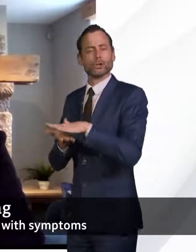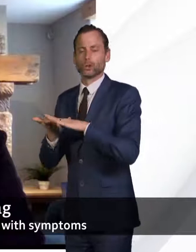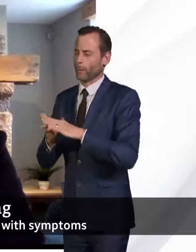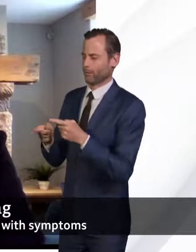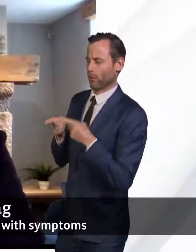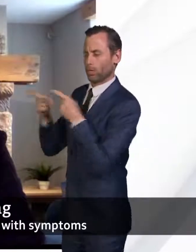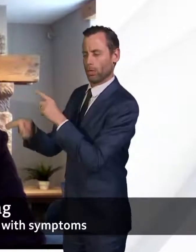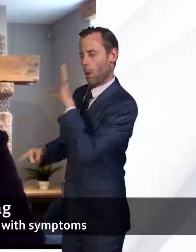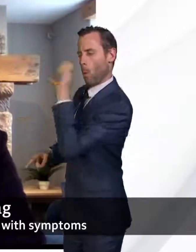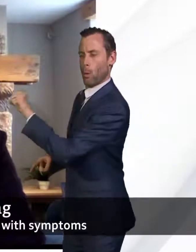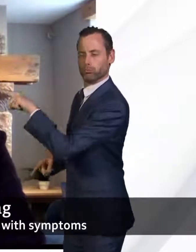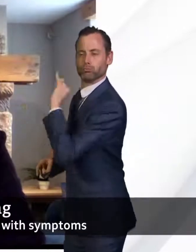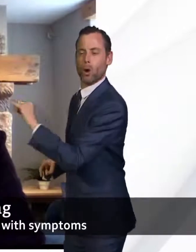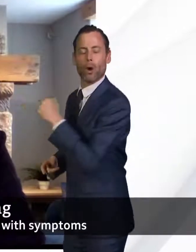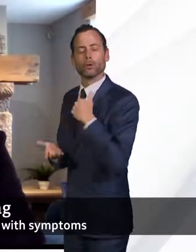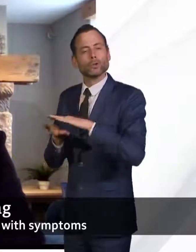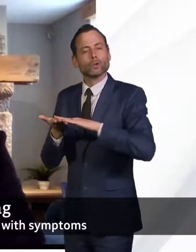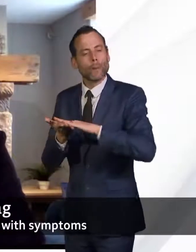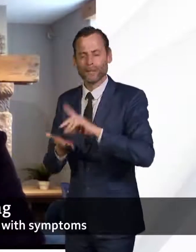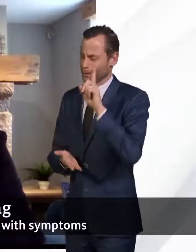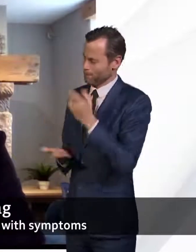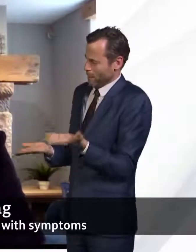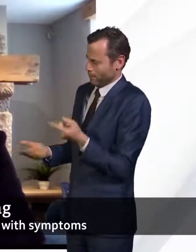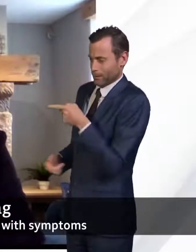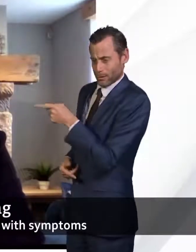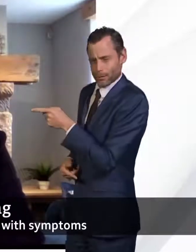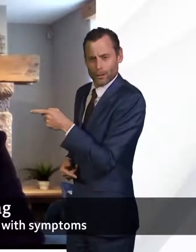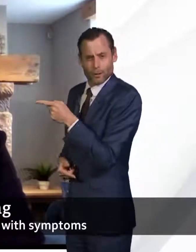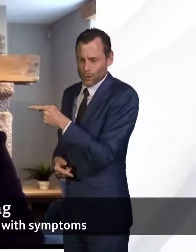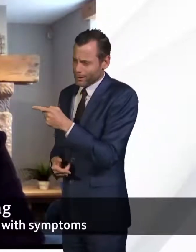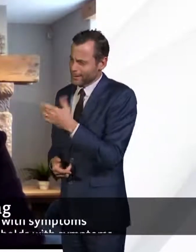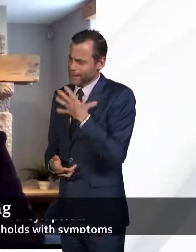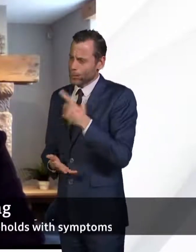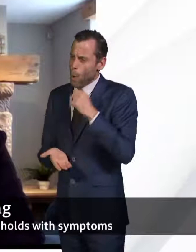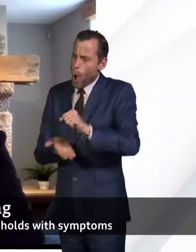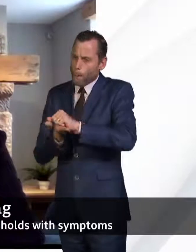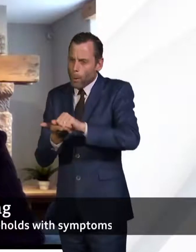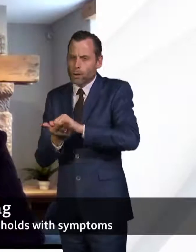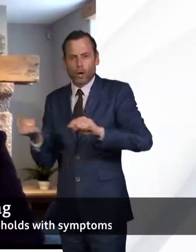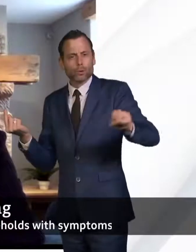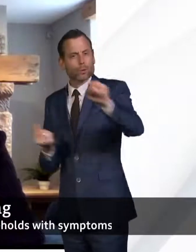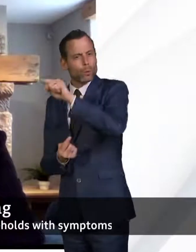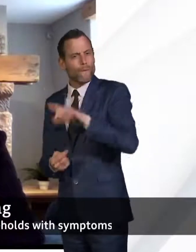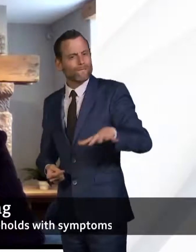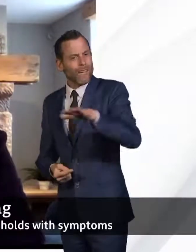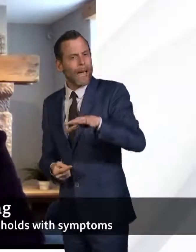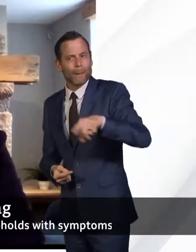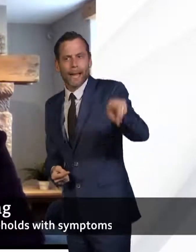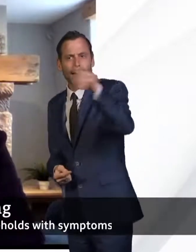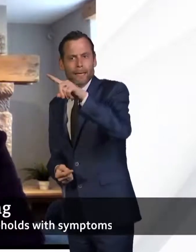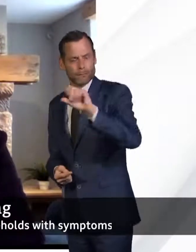all, but I wonder if you will take this opportunity to apologise to those families of loved ones who died in care